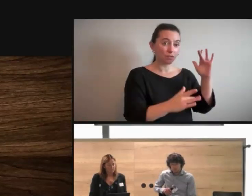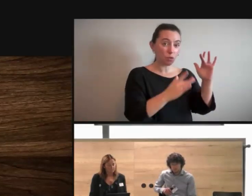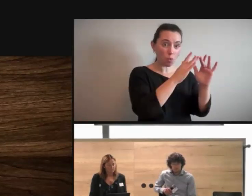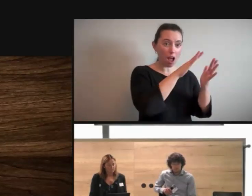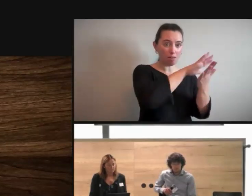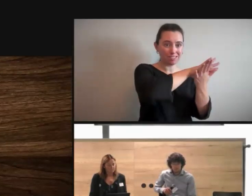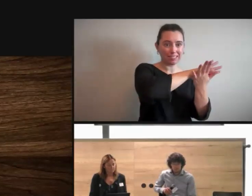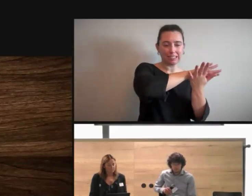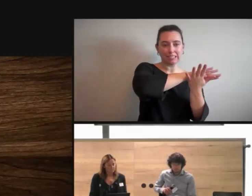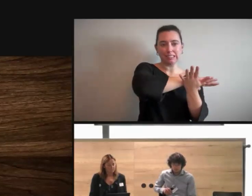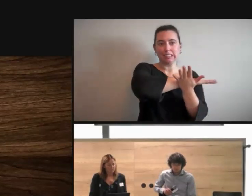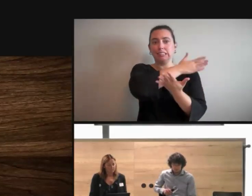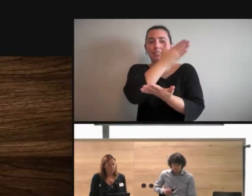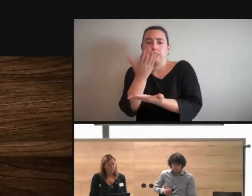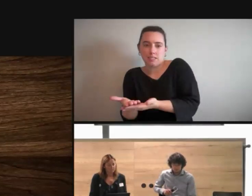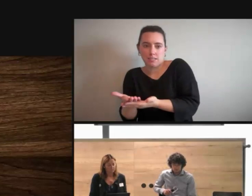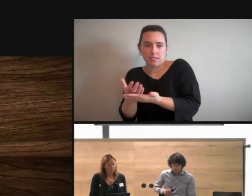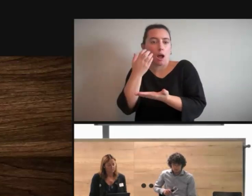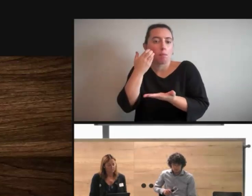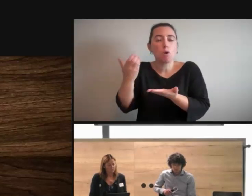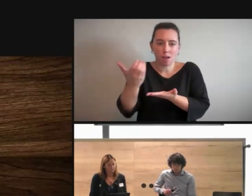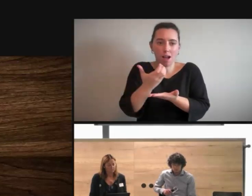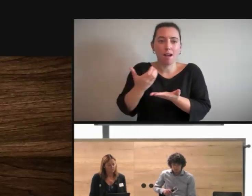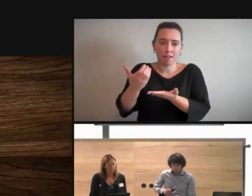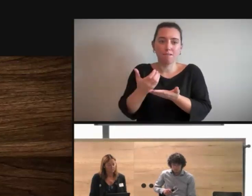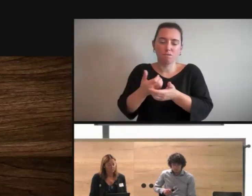through accessibility conformance testing.